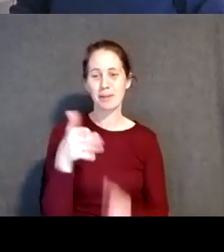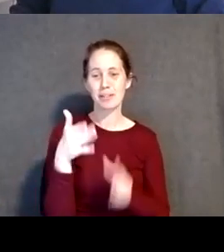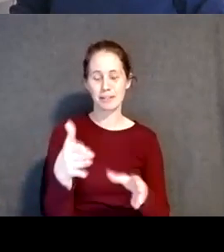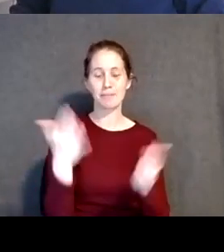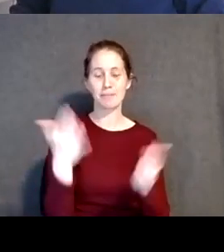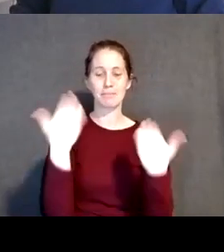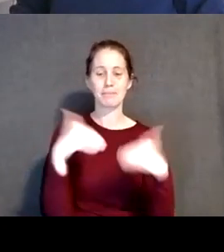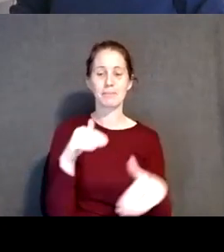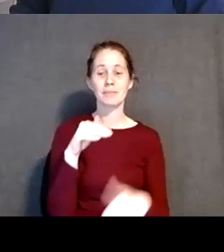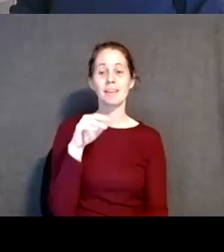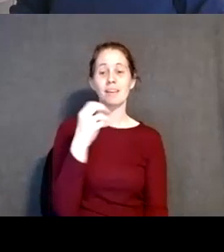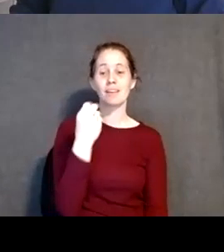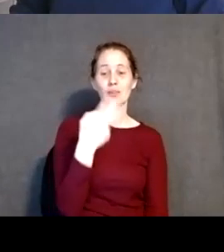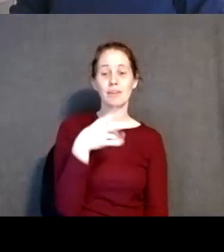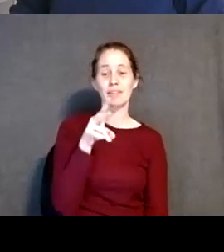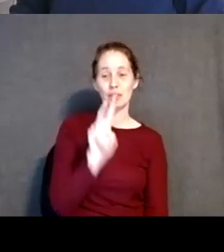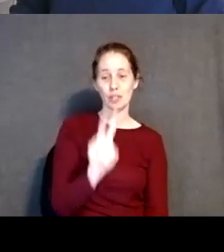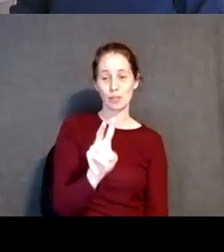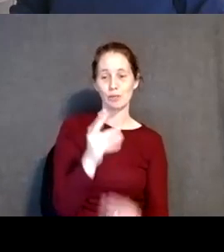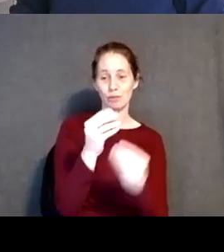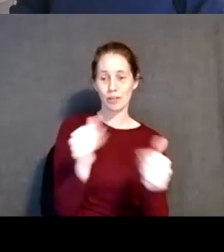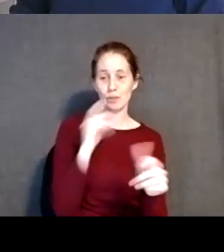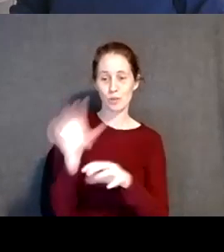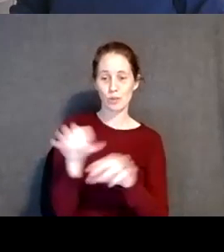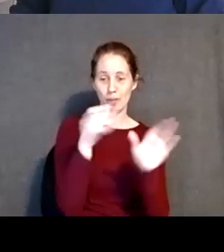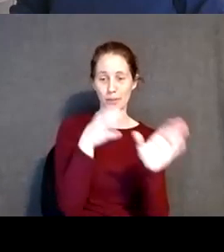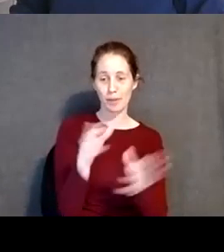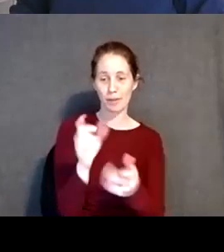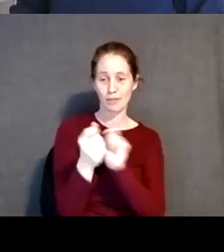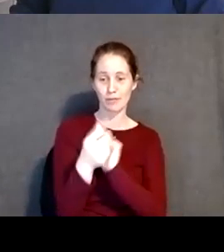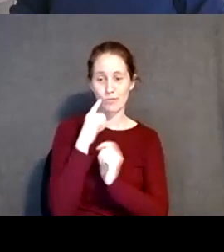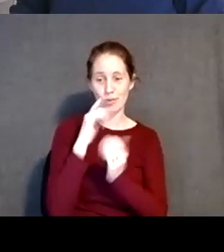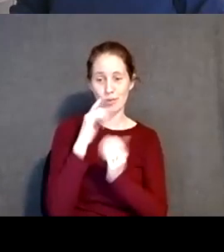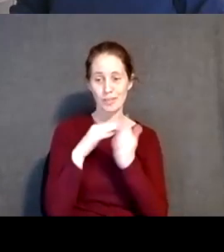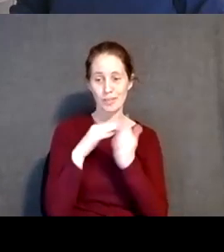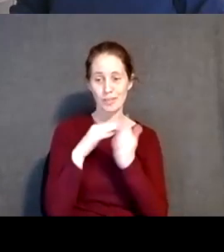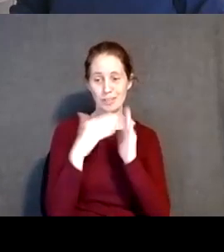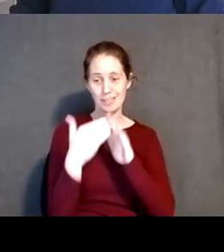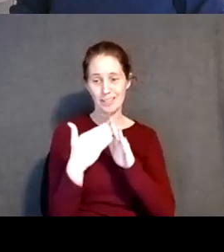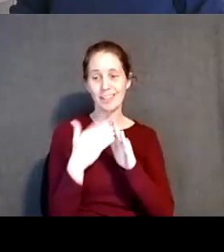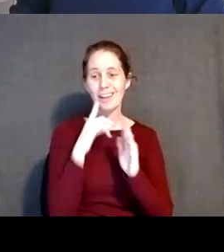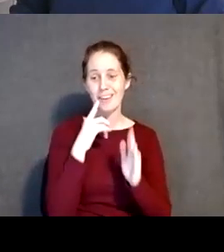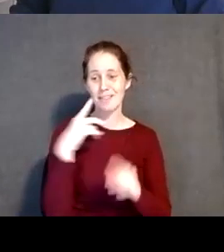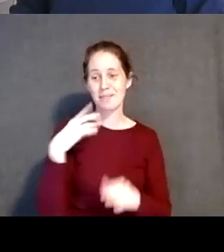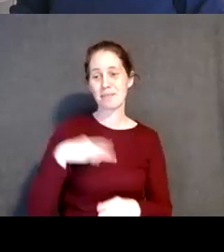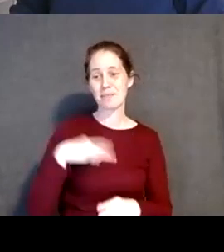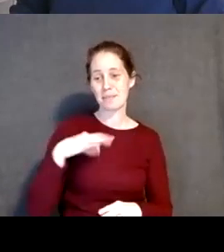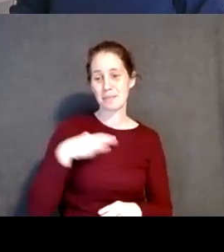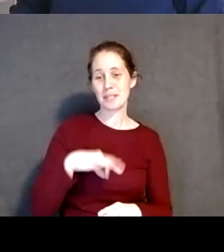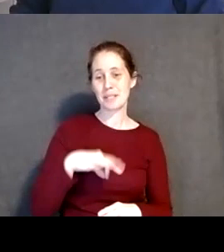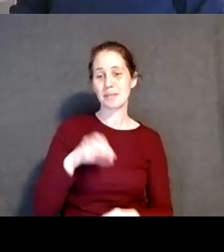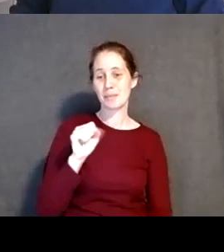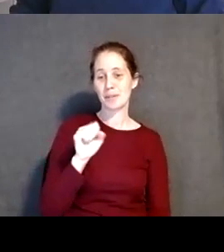1272, resolution adopting plan revision to the City of Pittsburgh's official sewer facilities plan for